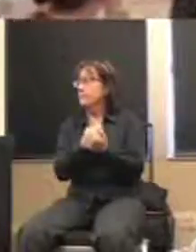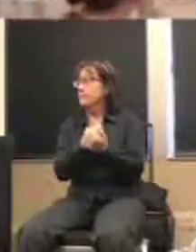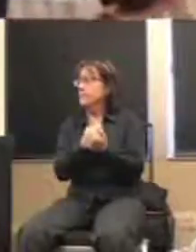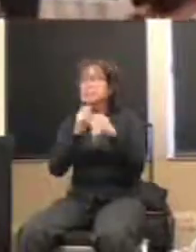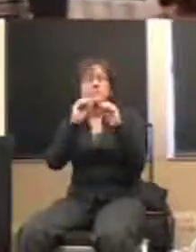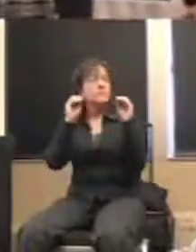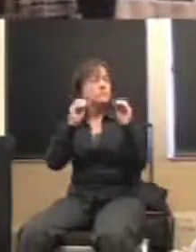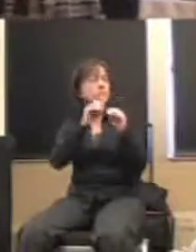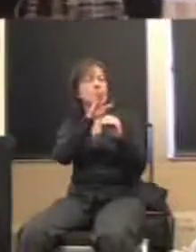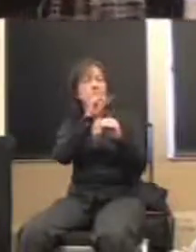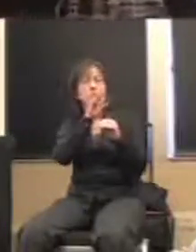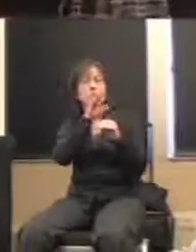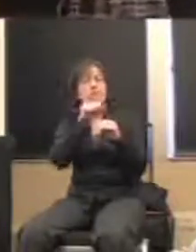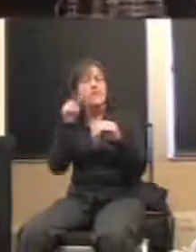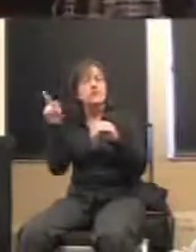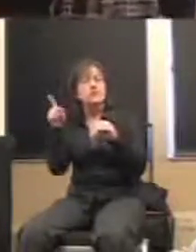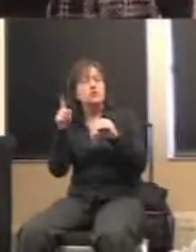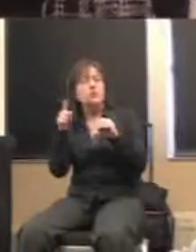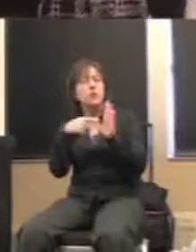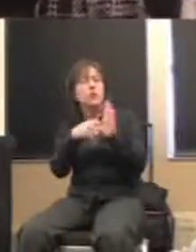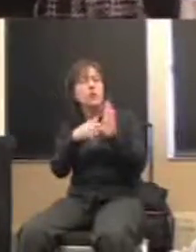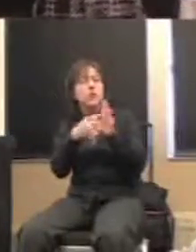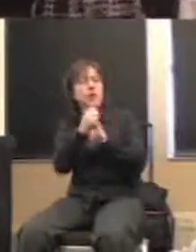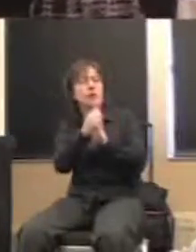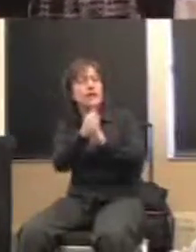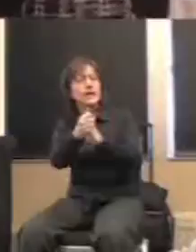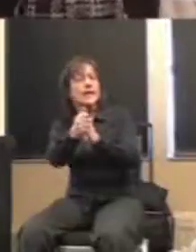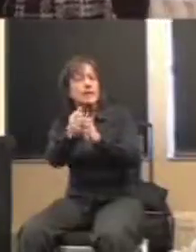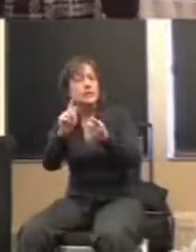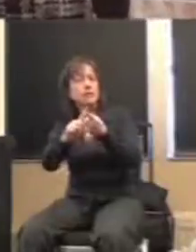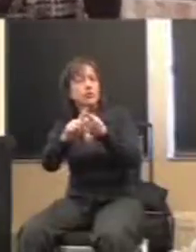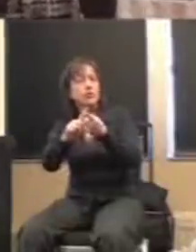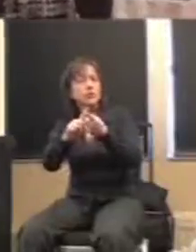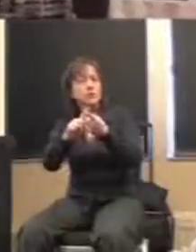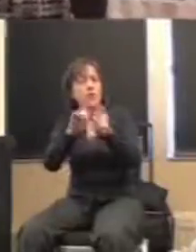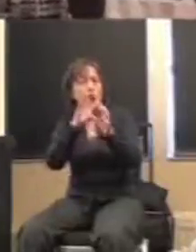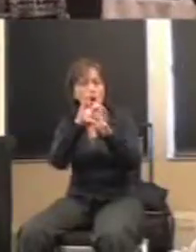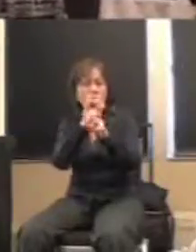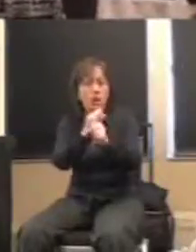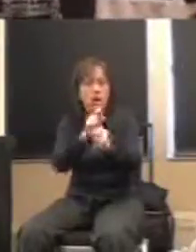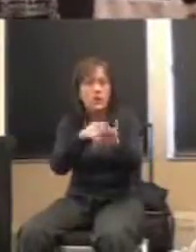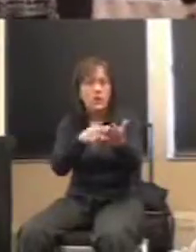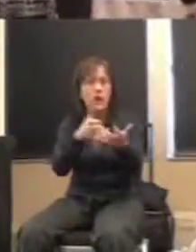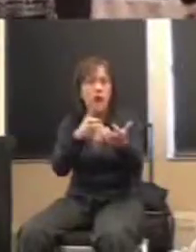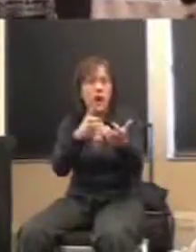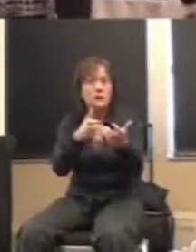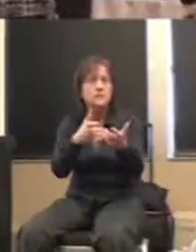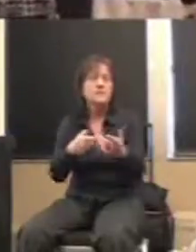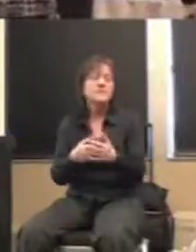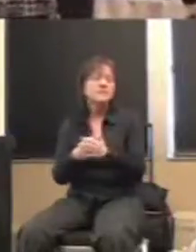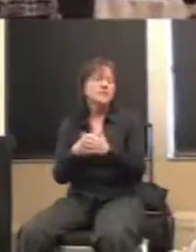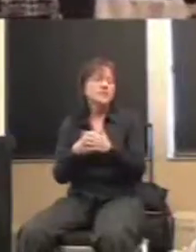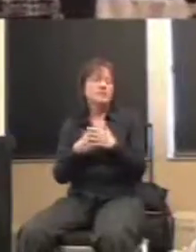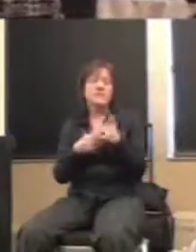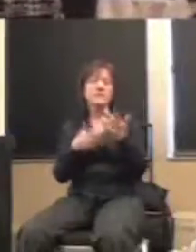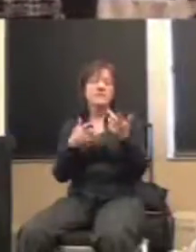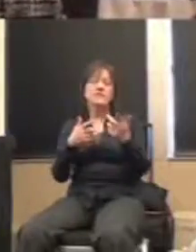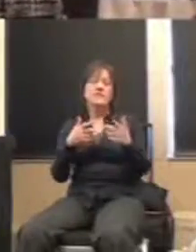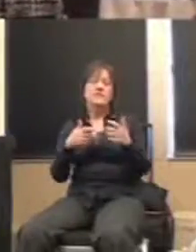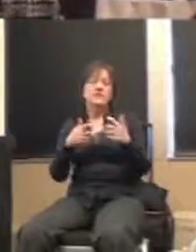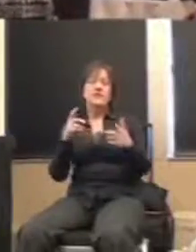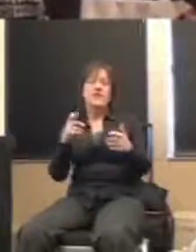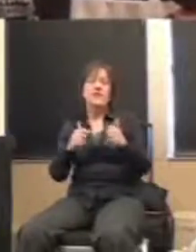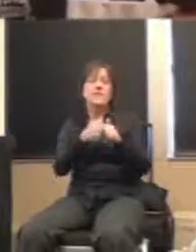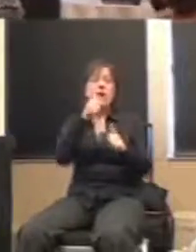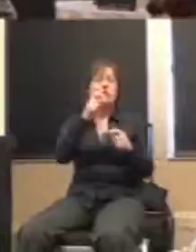and she's going to lead to that most, well, we consider that the most to least prompting, right? We'll get there and confuse you